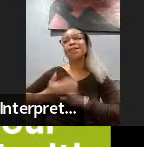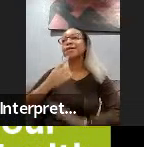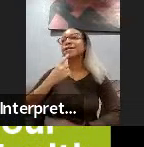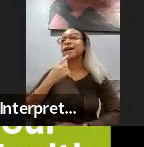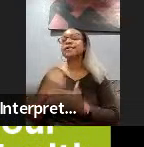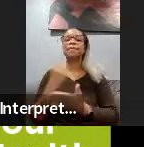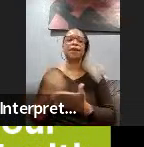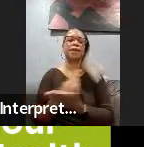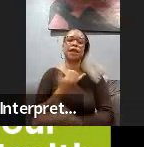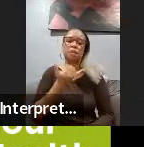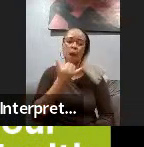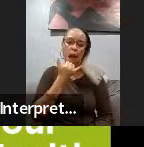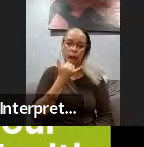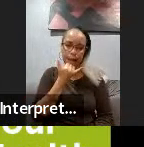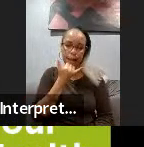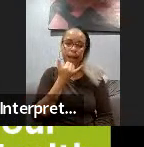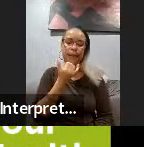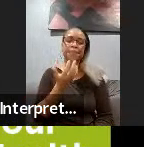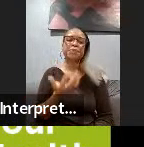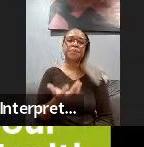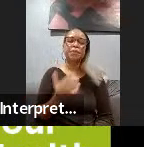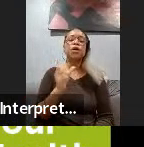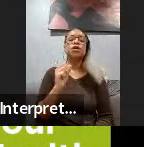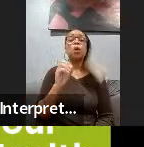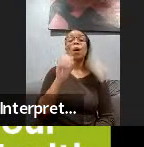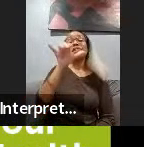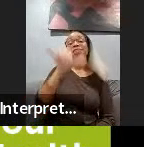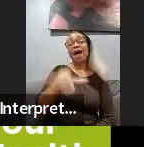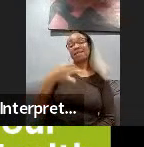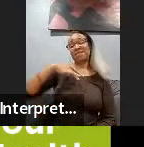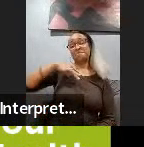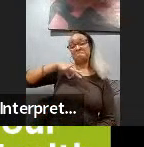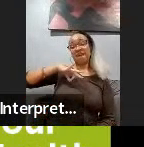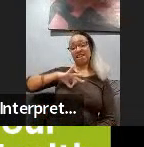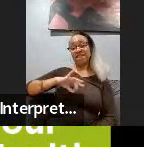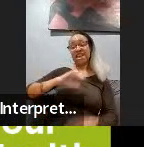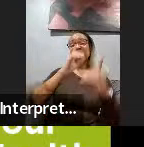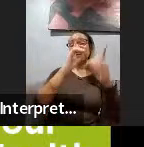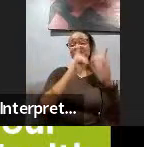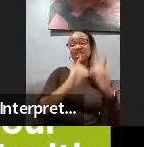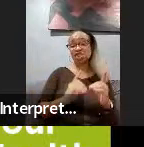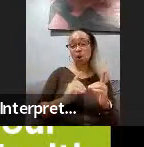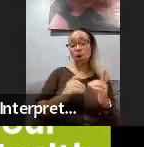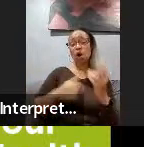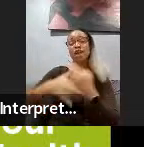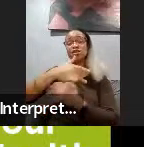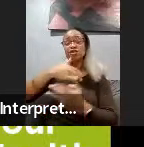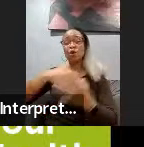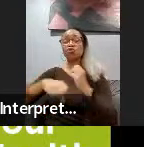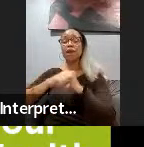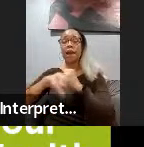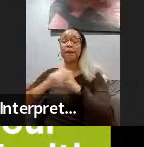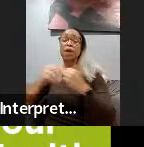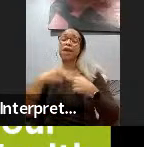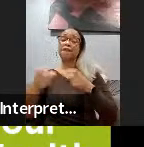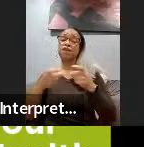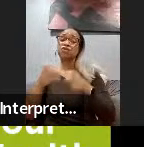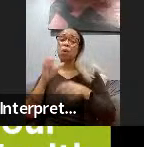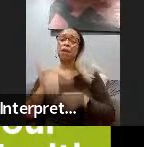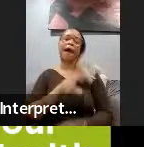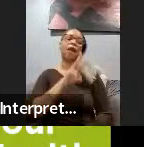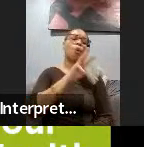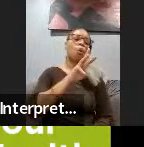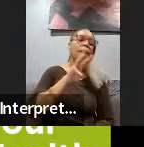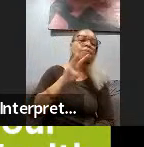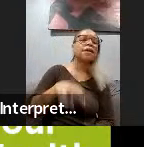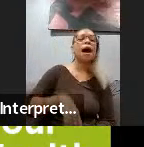actually inaccurate. So that's one of the benefits of that digital and social campaign. We have control over that. So the website can be changed, the